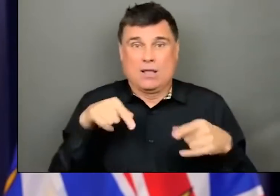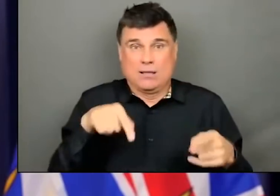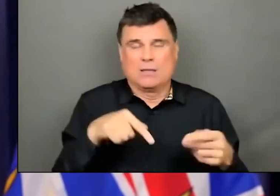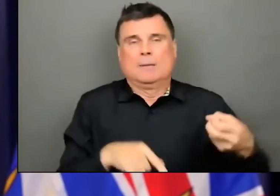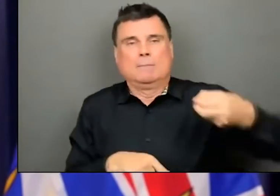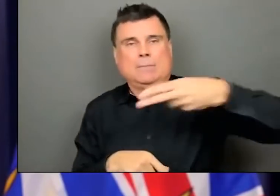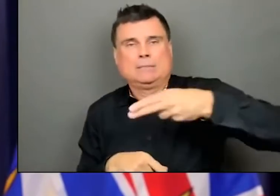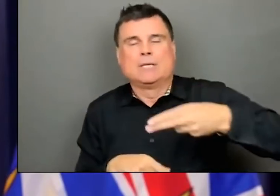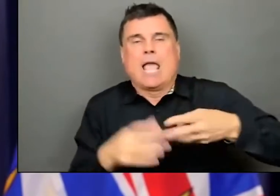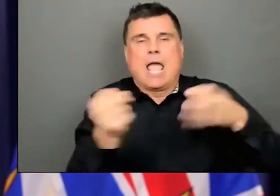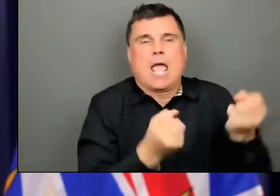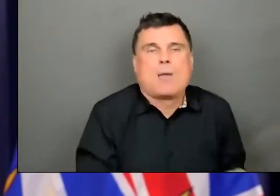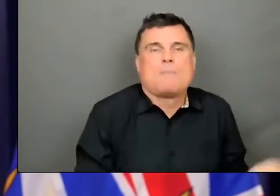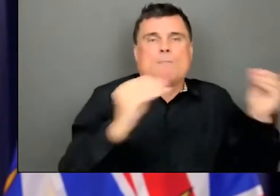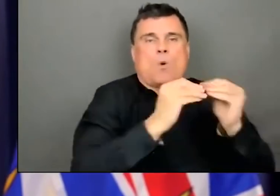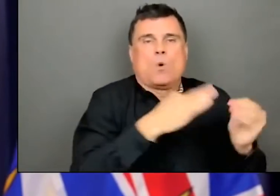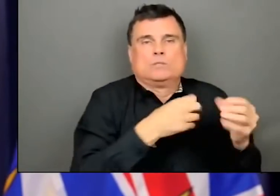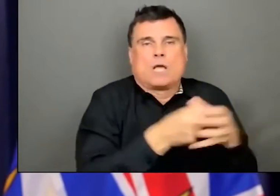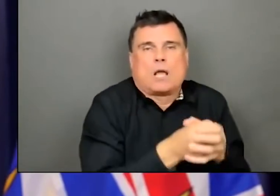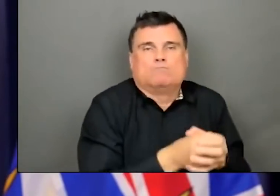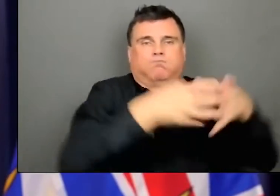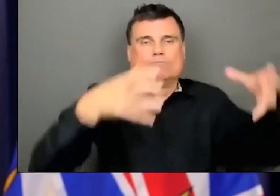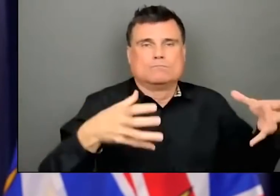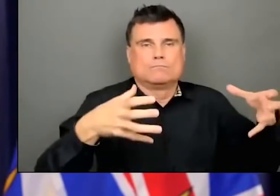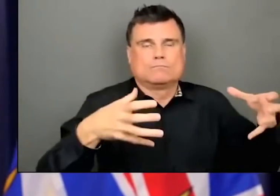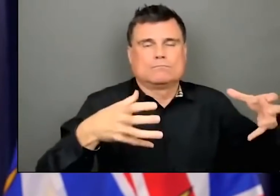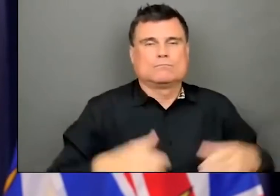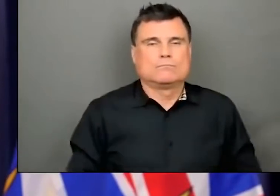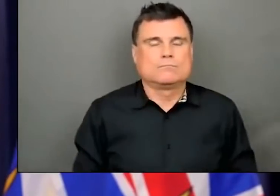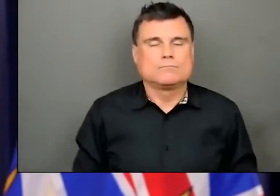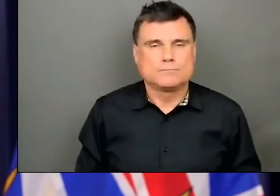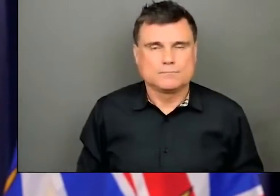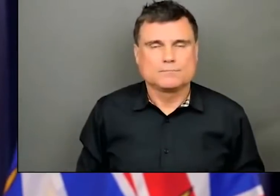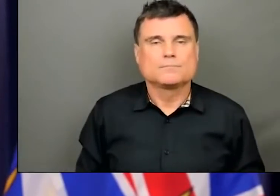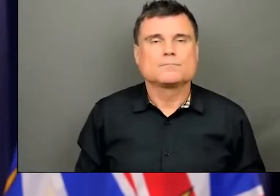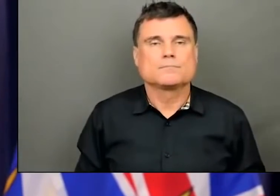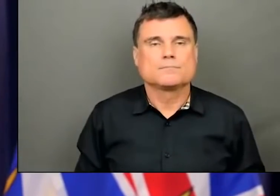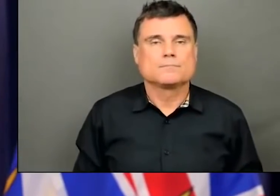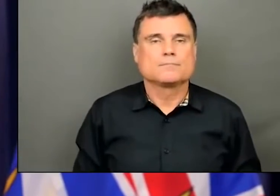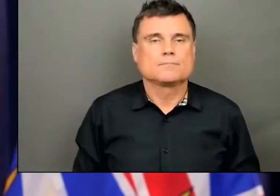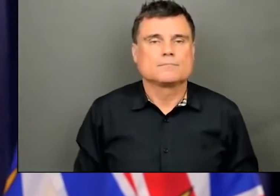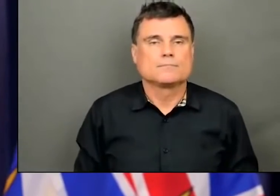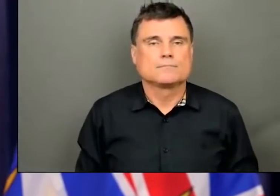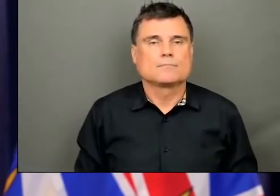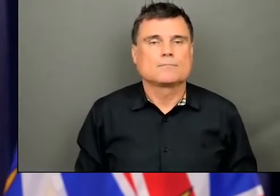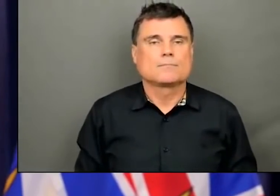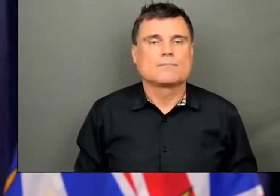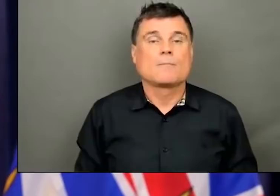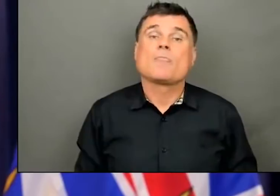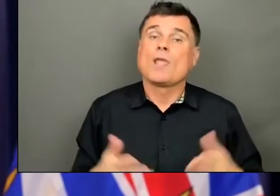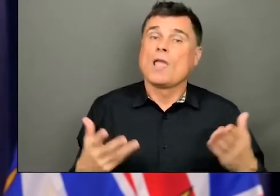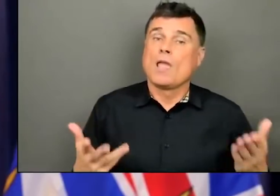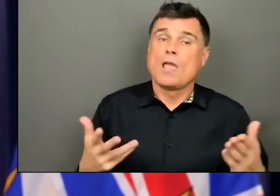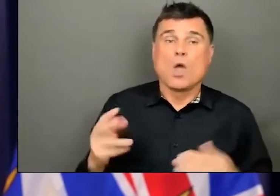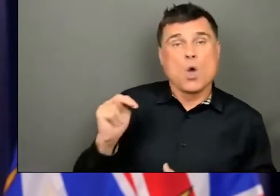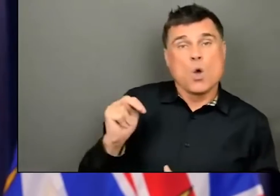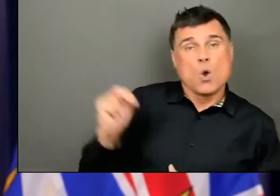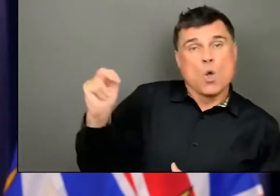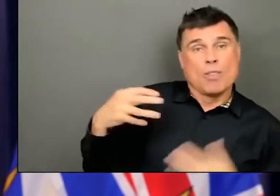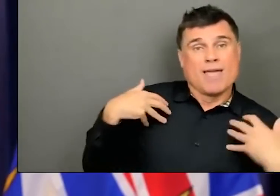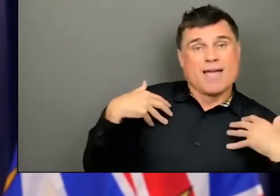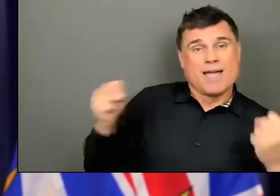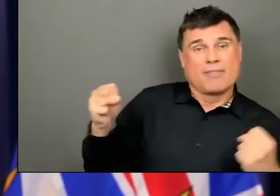Finally, since September 5th, 92 Northern Health patients have been transferred to ICUs in other health